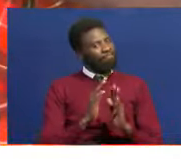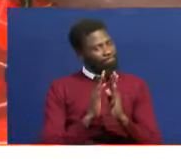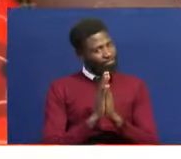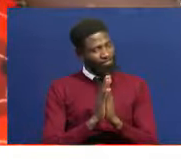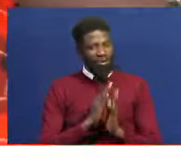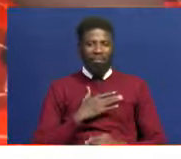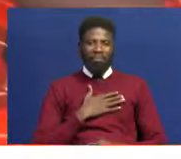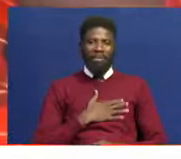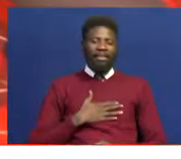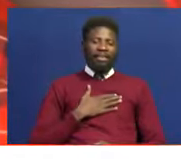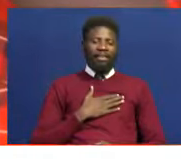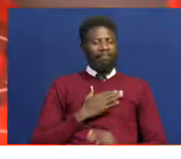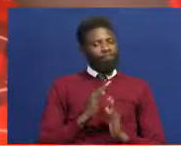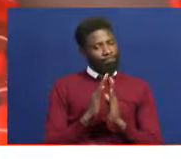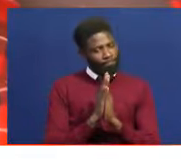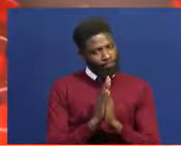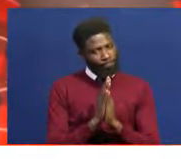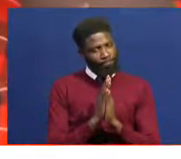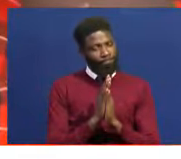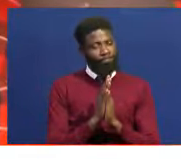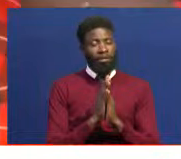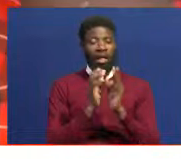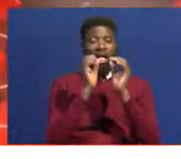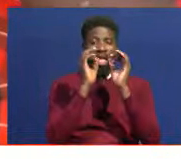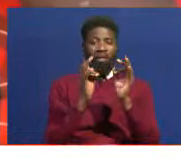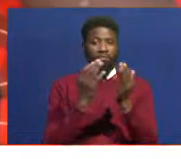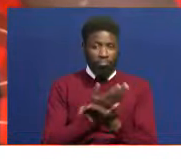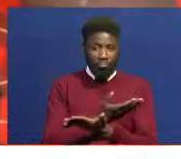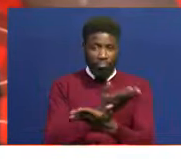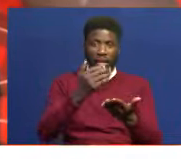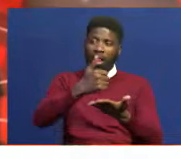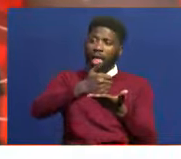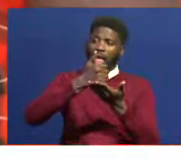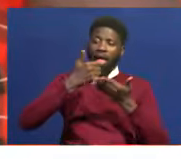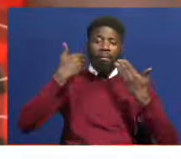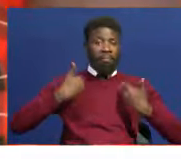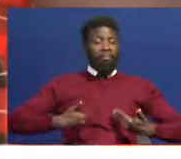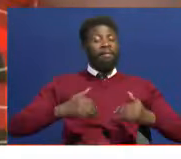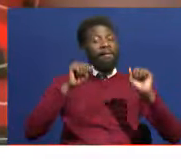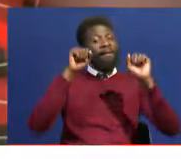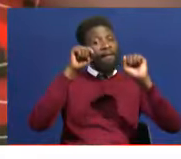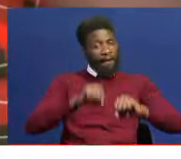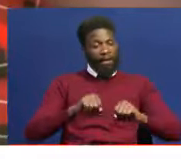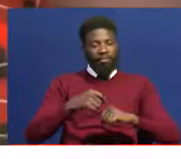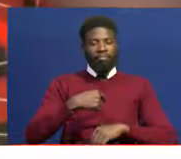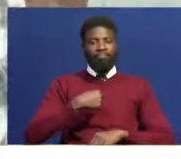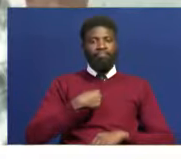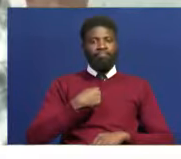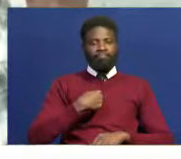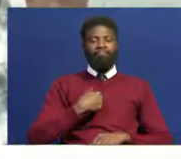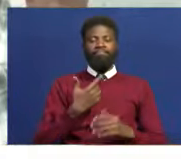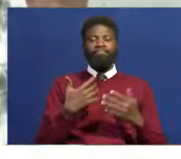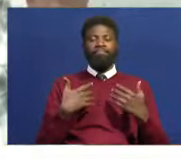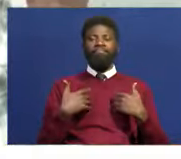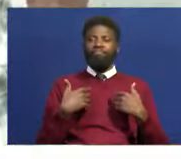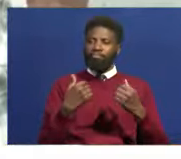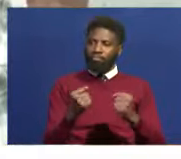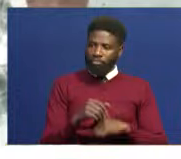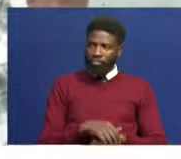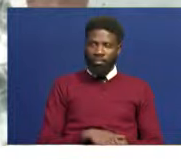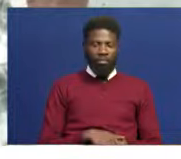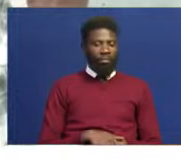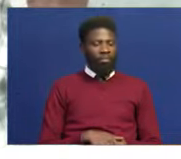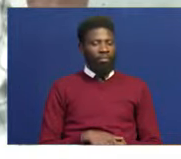unyenyekevu kama Mungu nisaidia nipate matibabu. Tukipata tu mtu